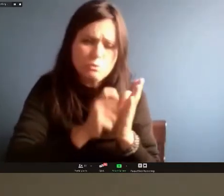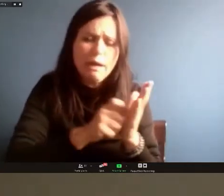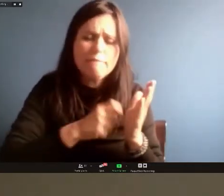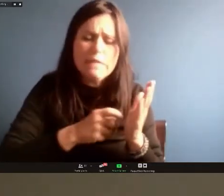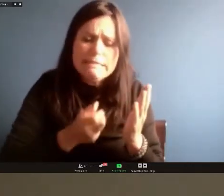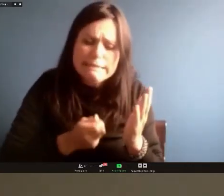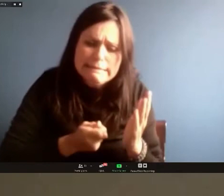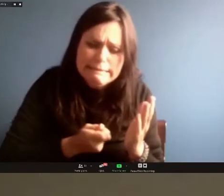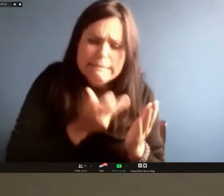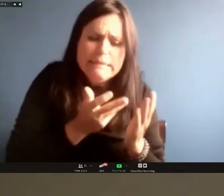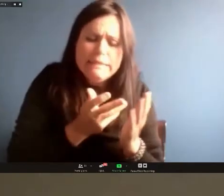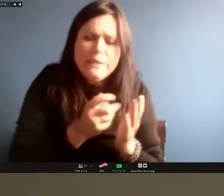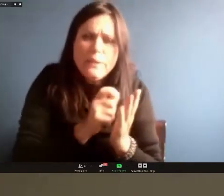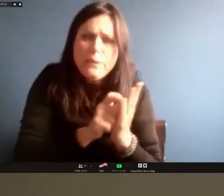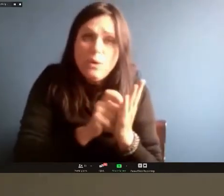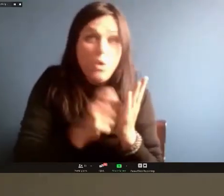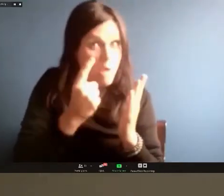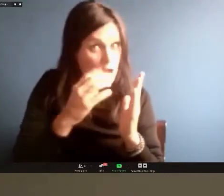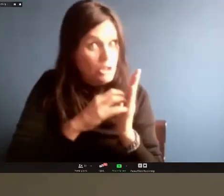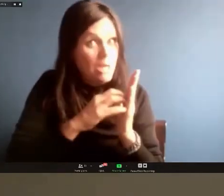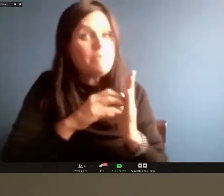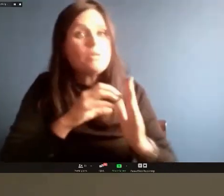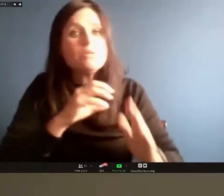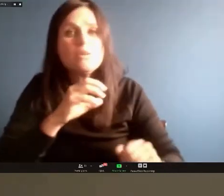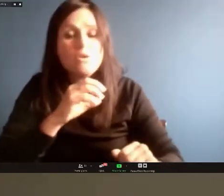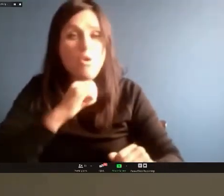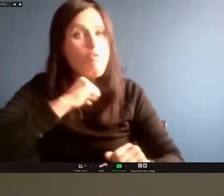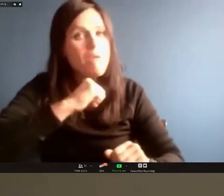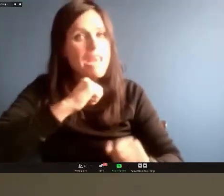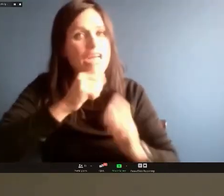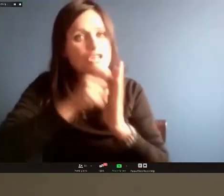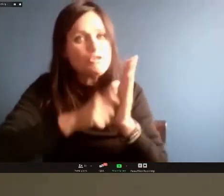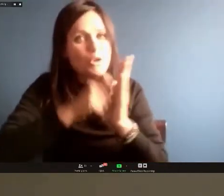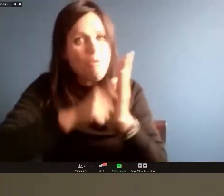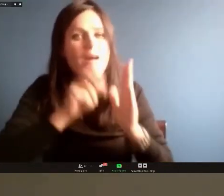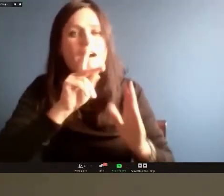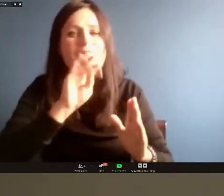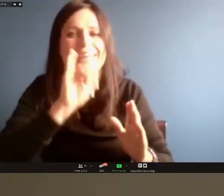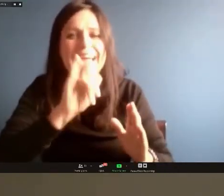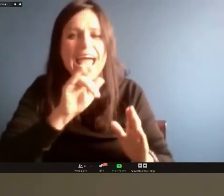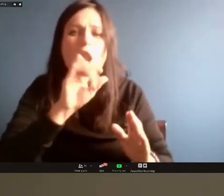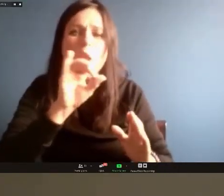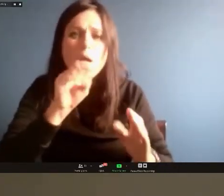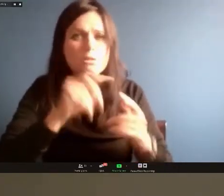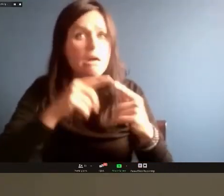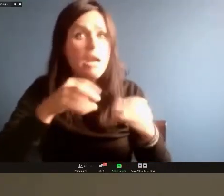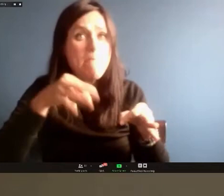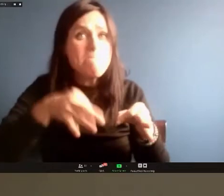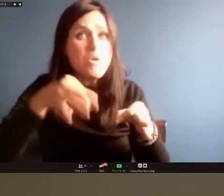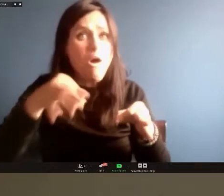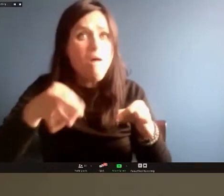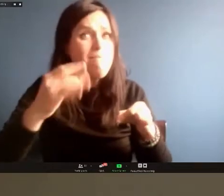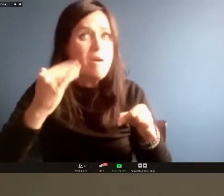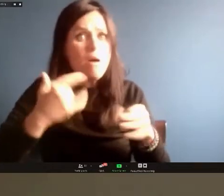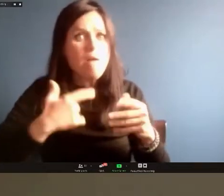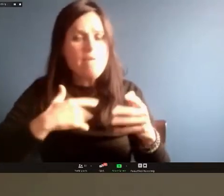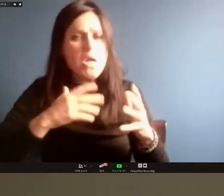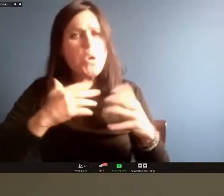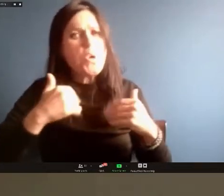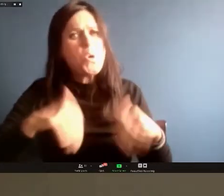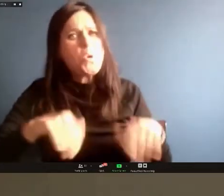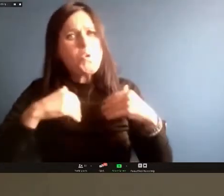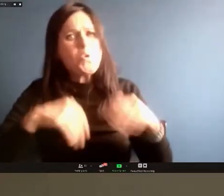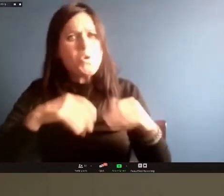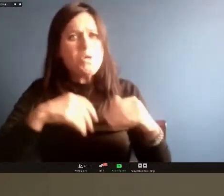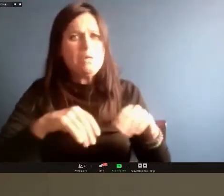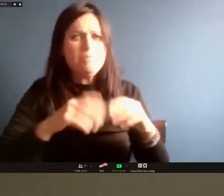was one chapter in particular in The Reluctant Journal of Henry K. Larsen that I just kept putting off because I knew it was going to be